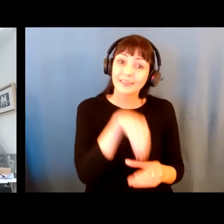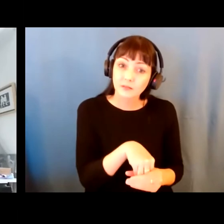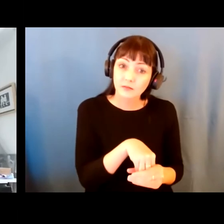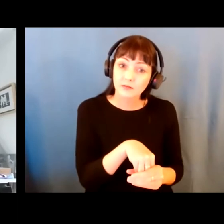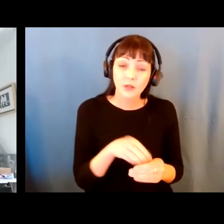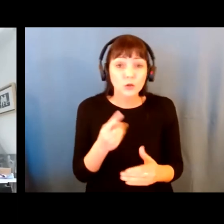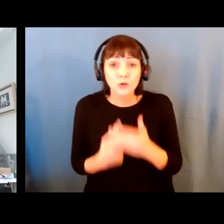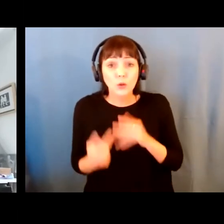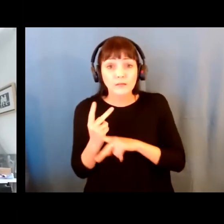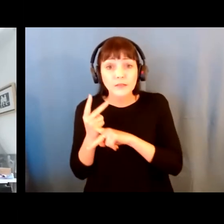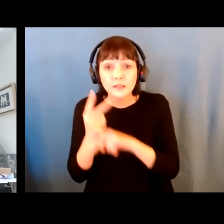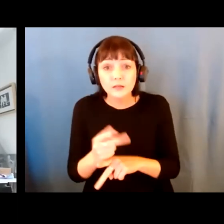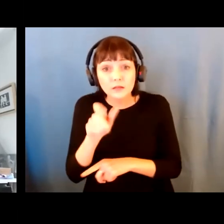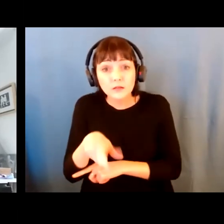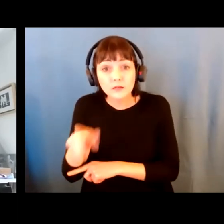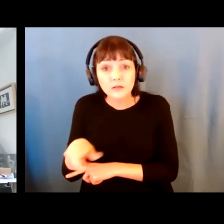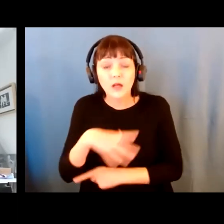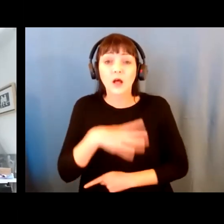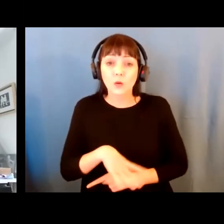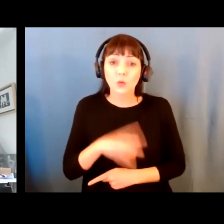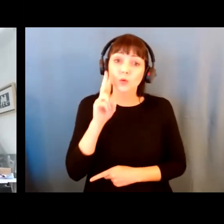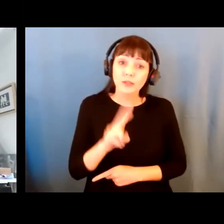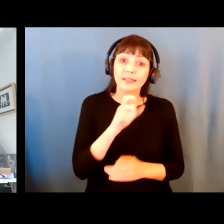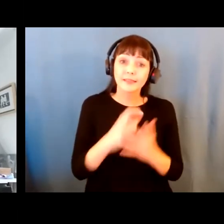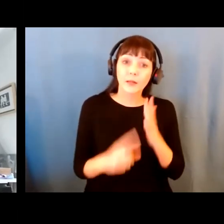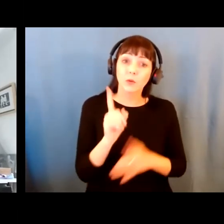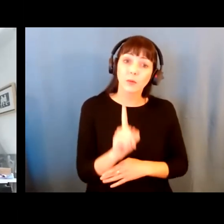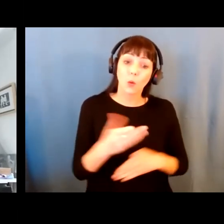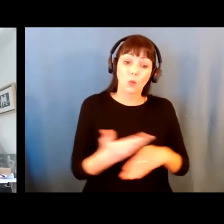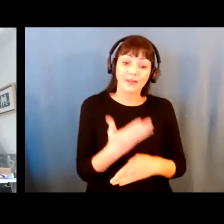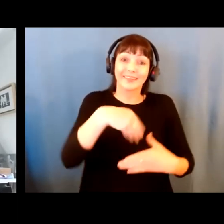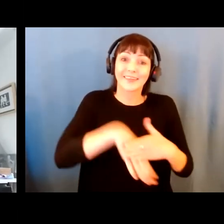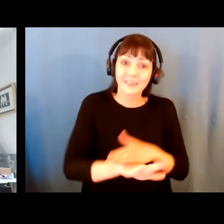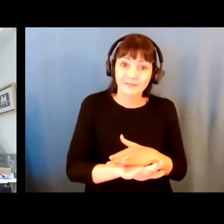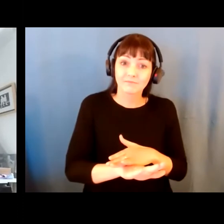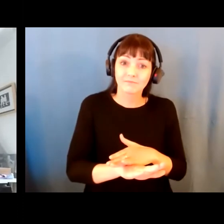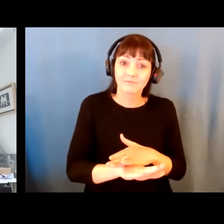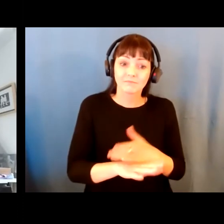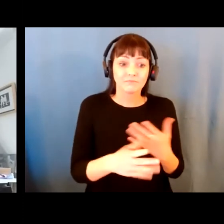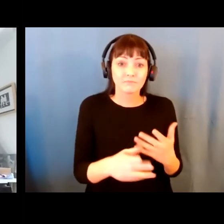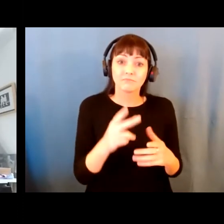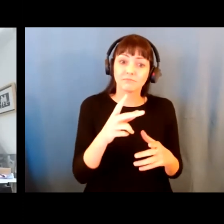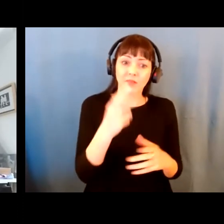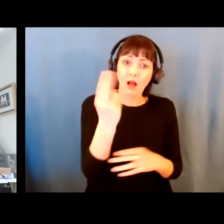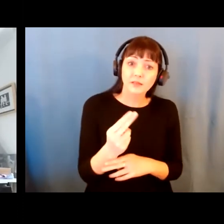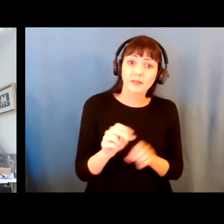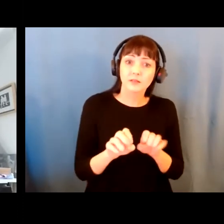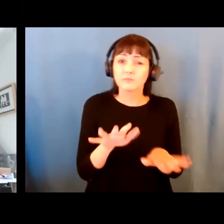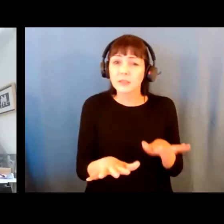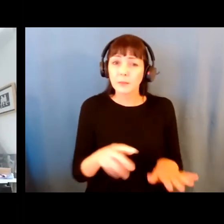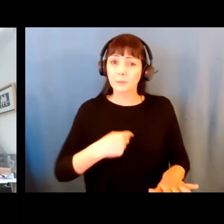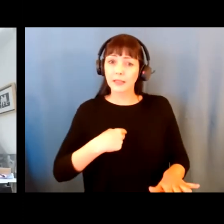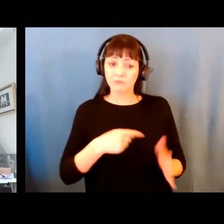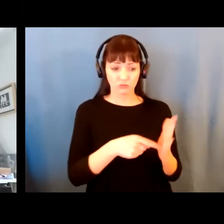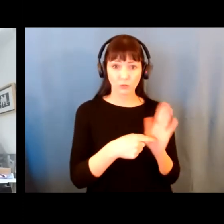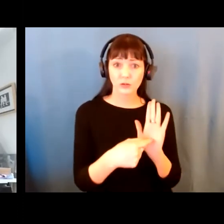visitors. I want to see disabled people working in the sector. And I also want to see disabled artists like me represented. And I